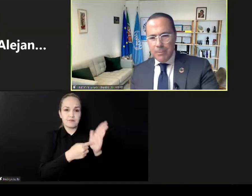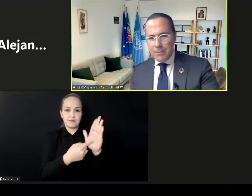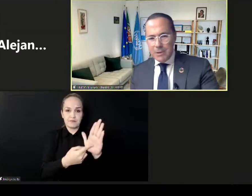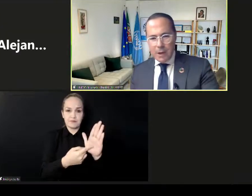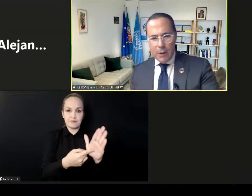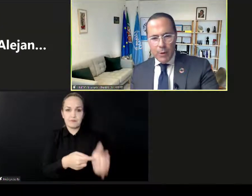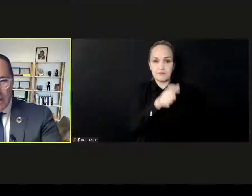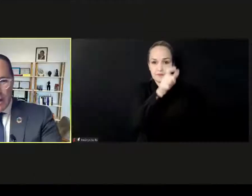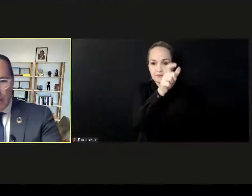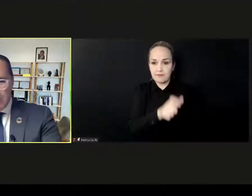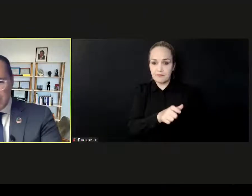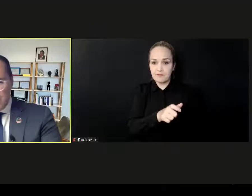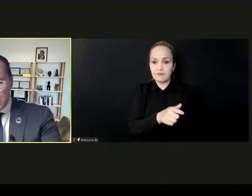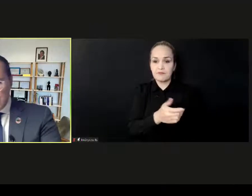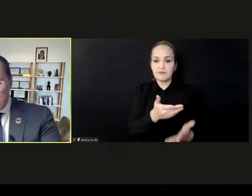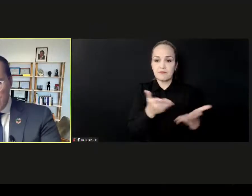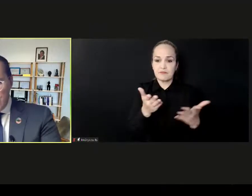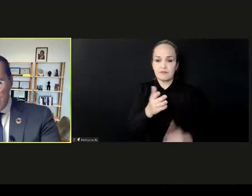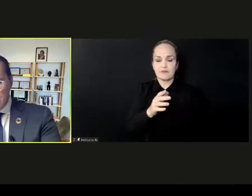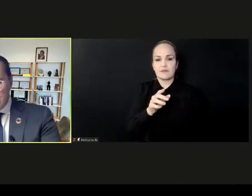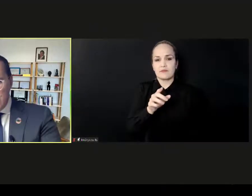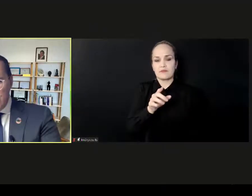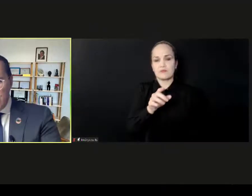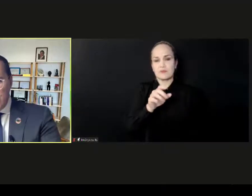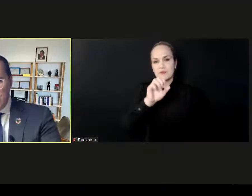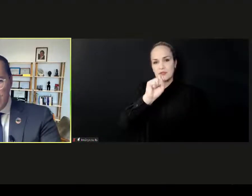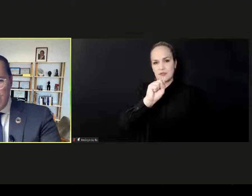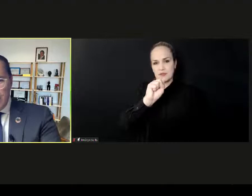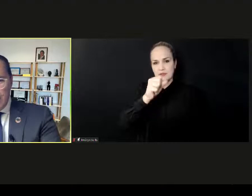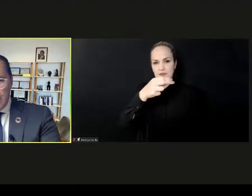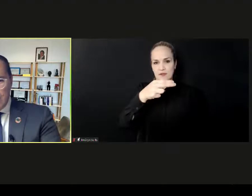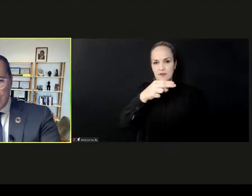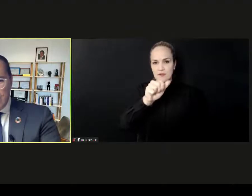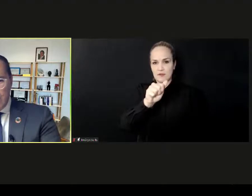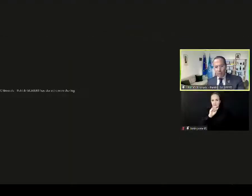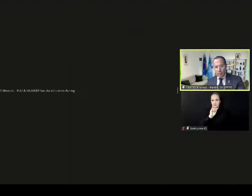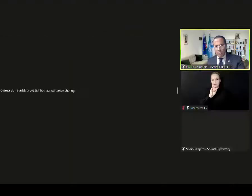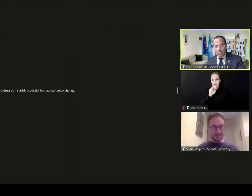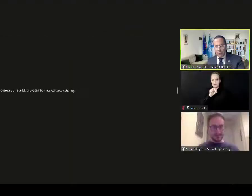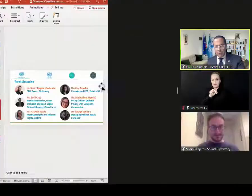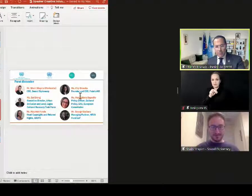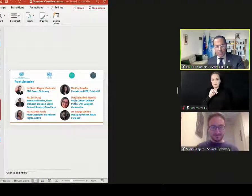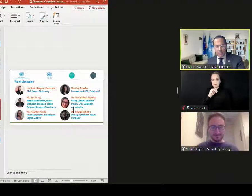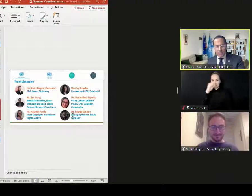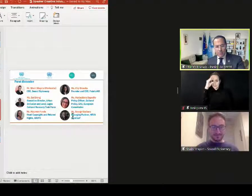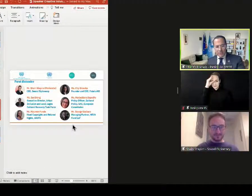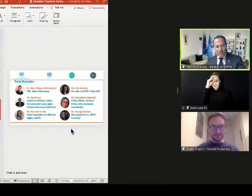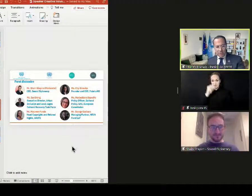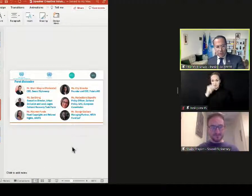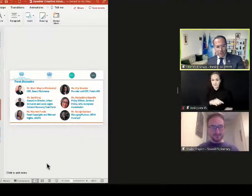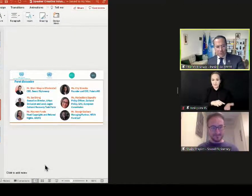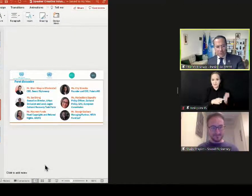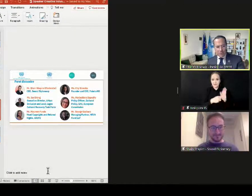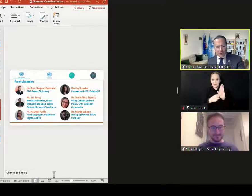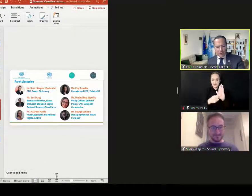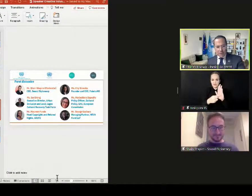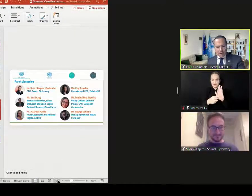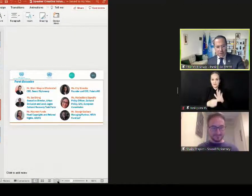I will will share my screen and Shane, you can take over from this point